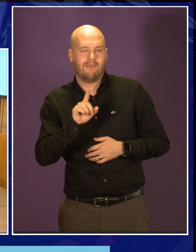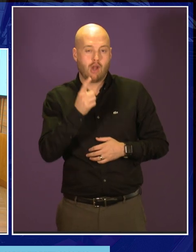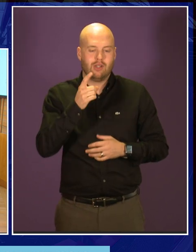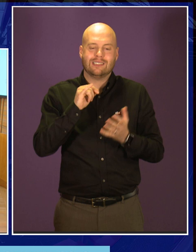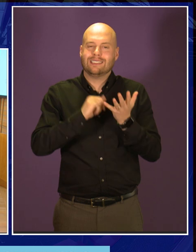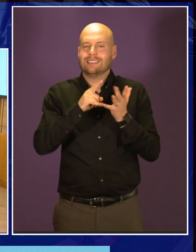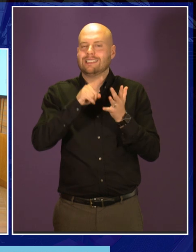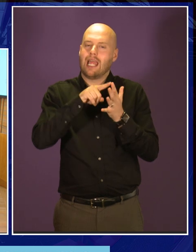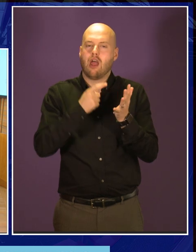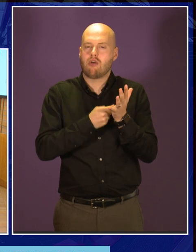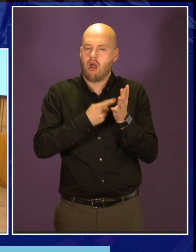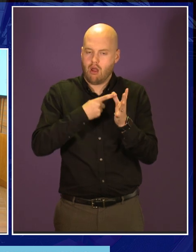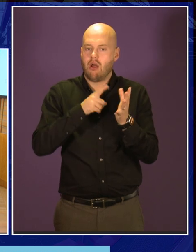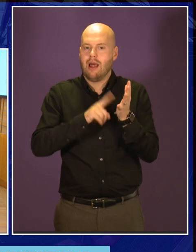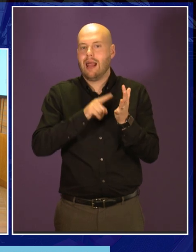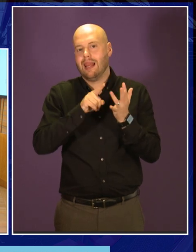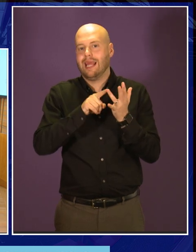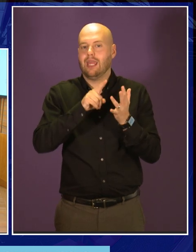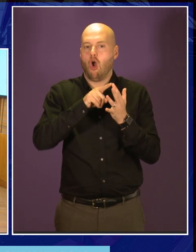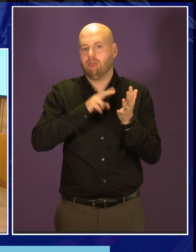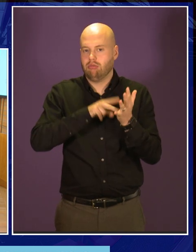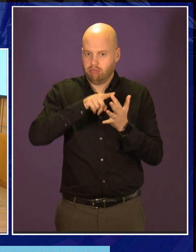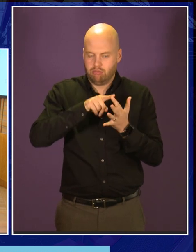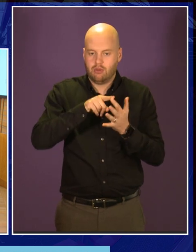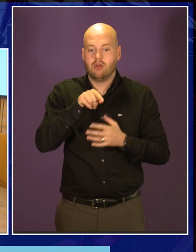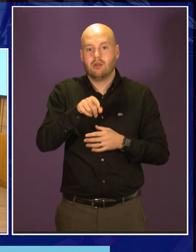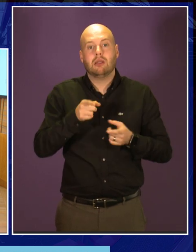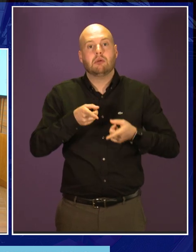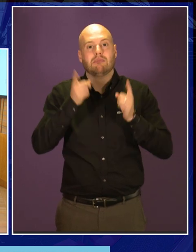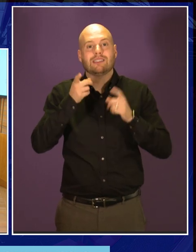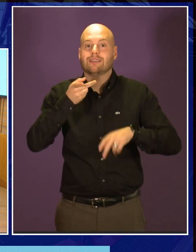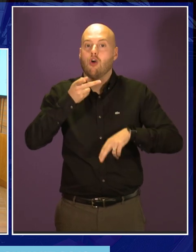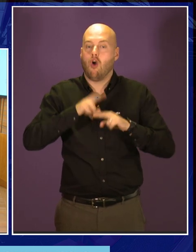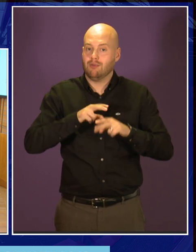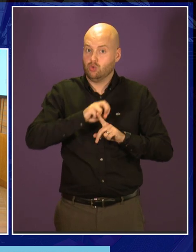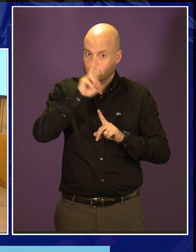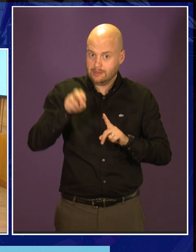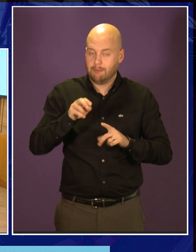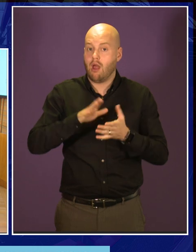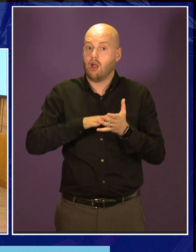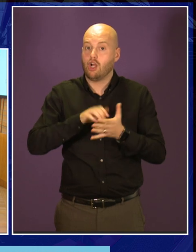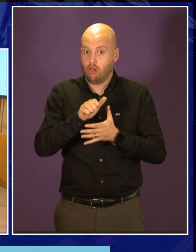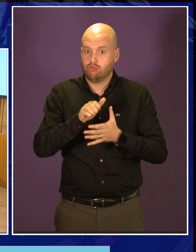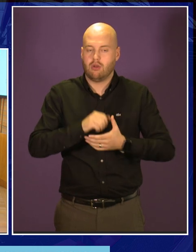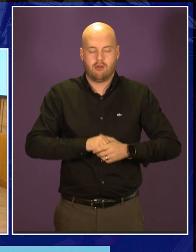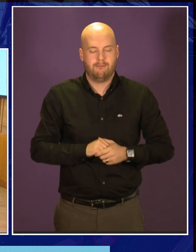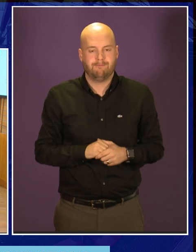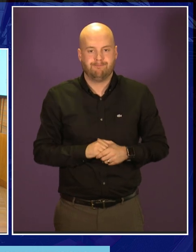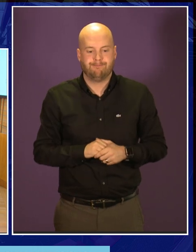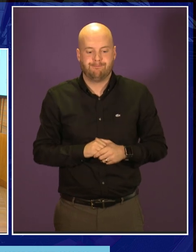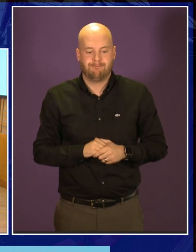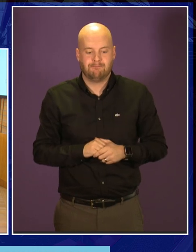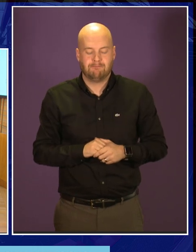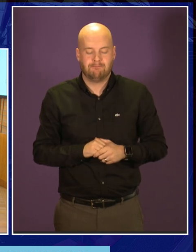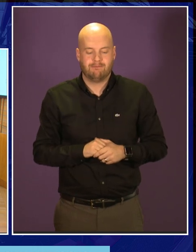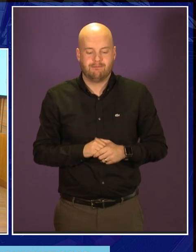Leone, Mrs. Memunatu B. Pratt, the Minister of Tourism and Cultural Affairs. Mrs. Pratt. Presiding Officer,